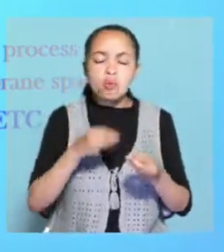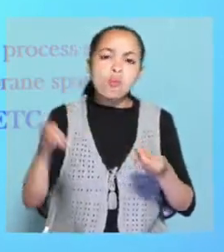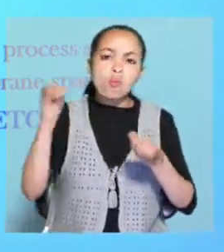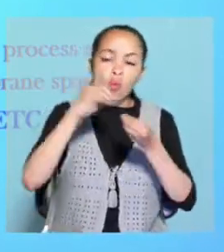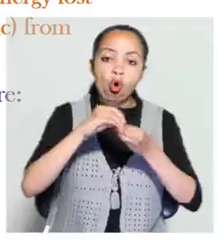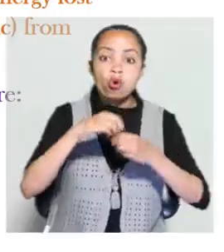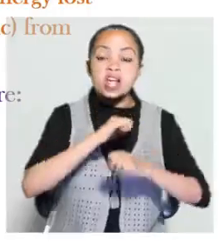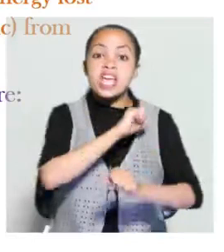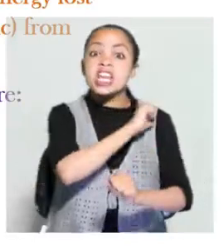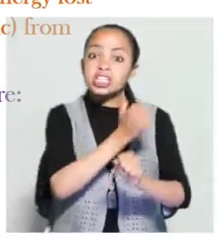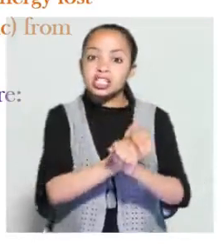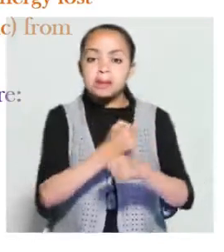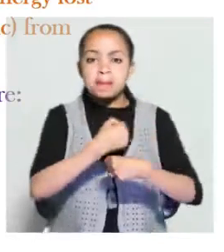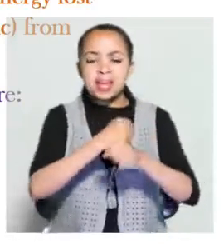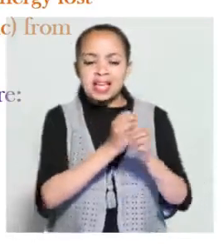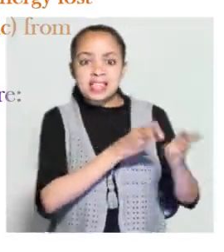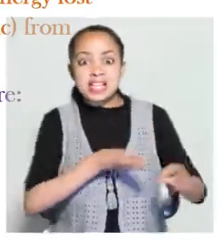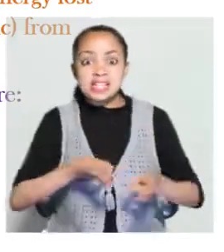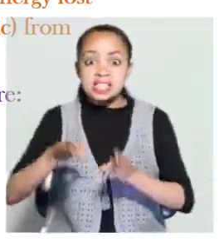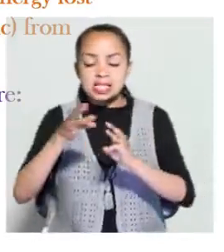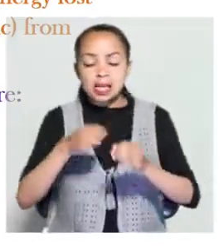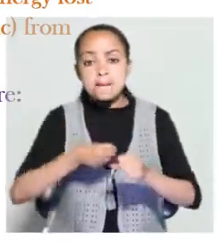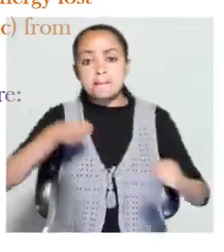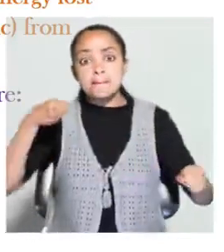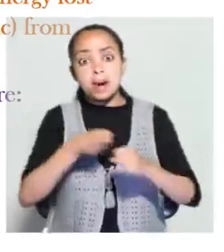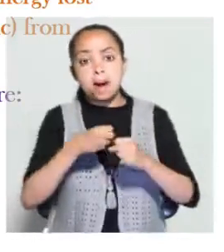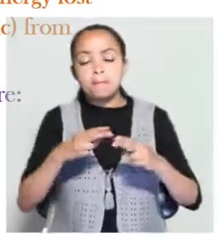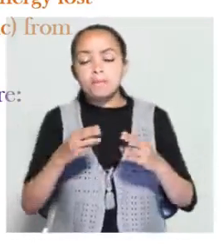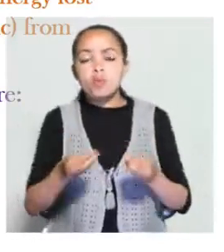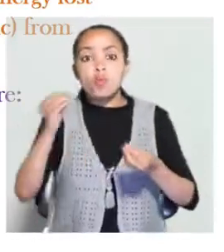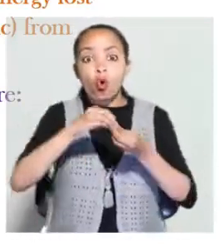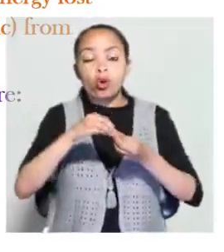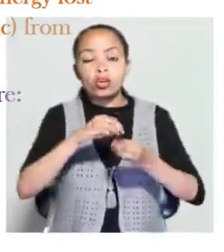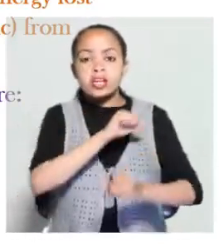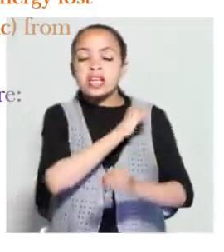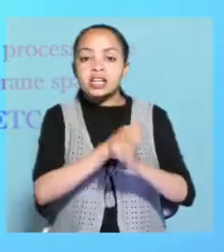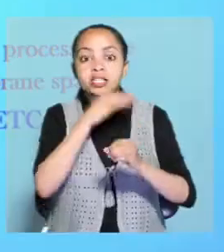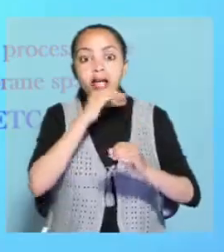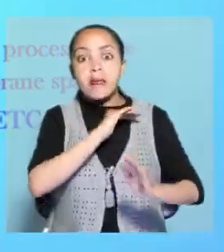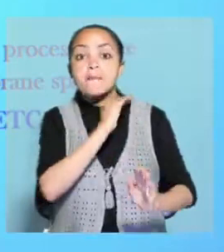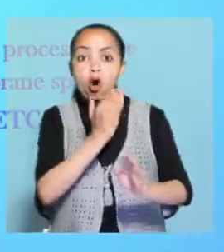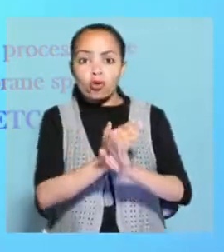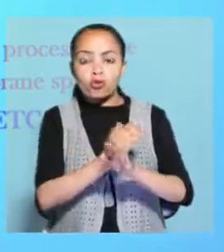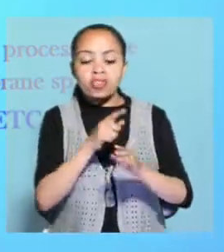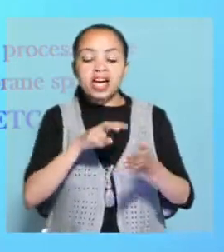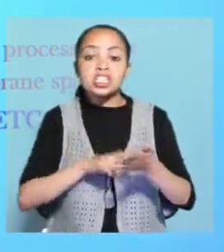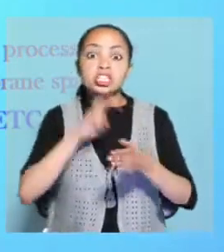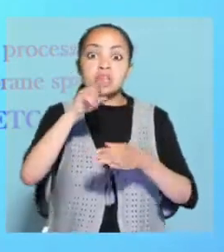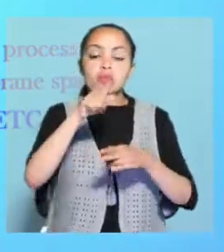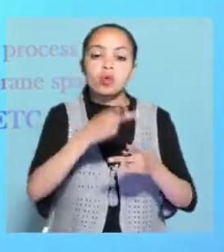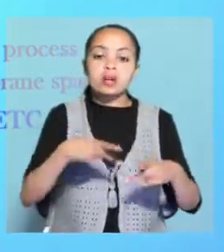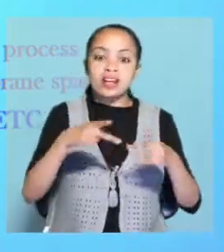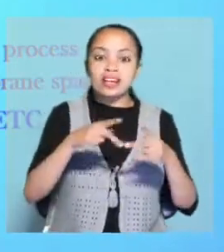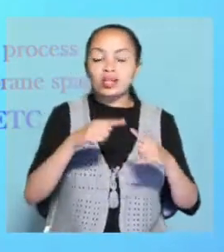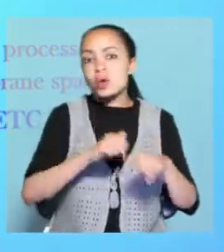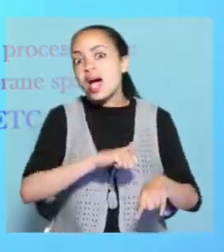energetic, making the system of pump to become more energetic and powerful. When they are jumping from one carrier